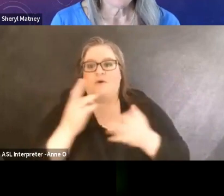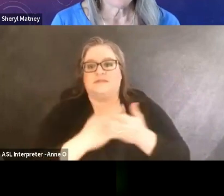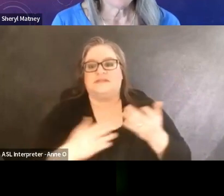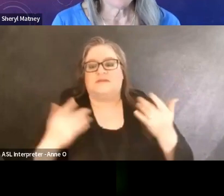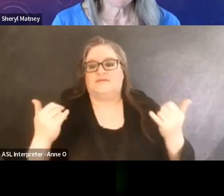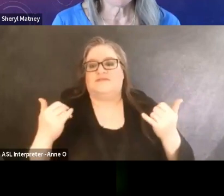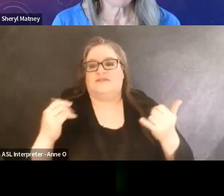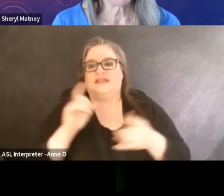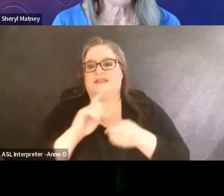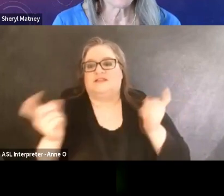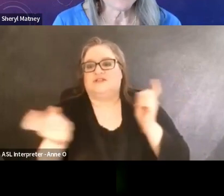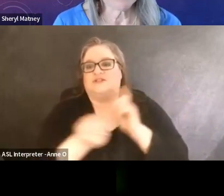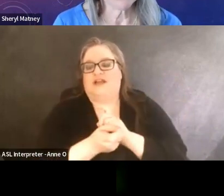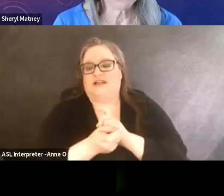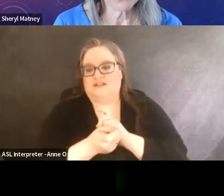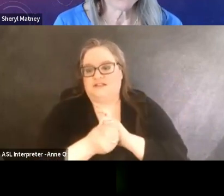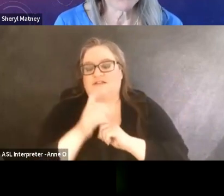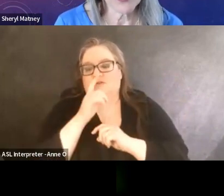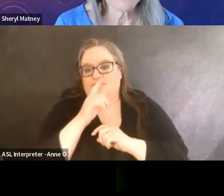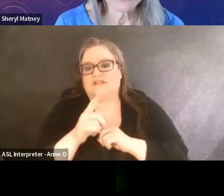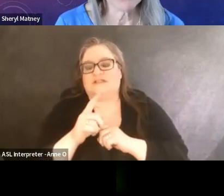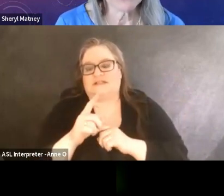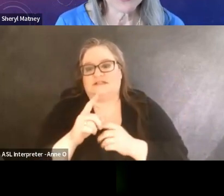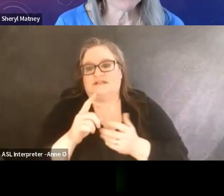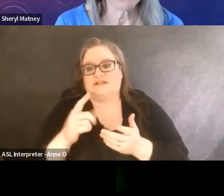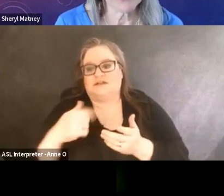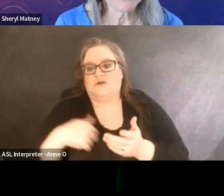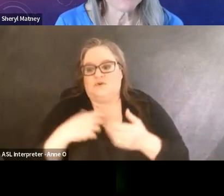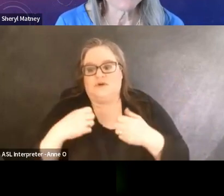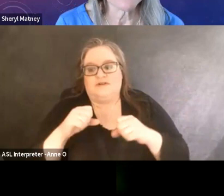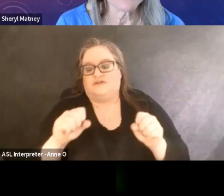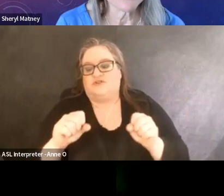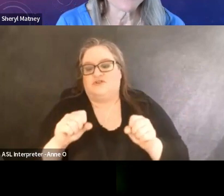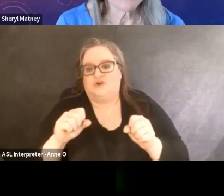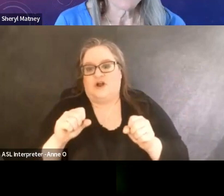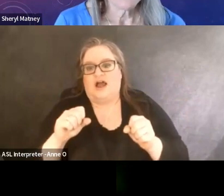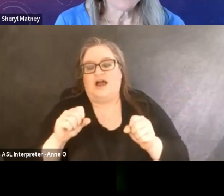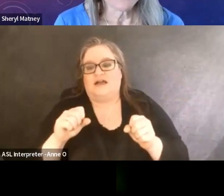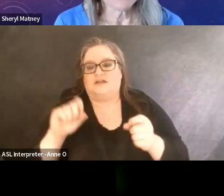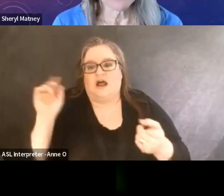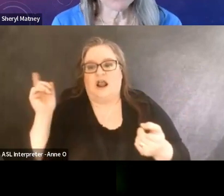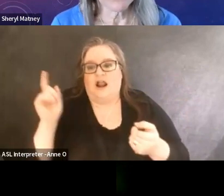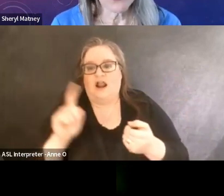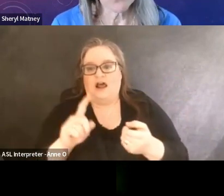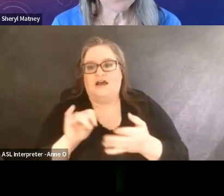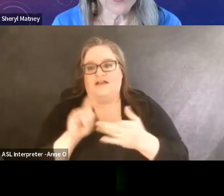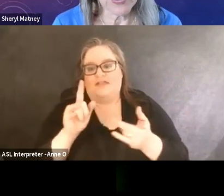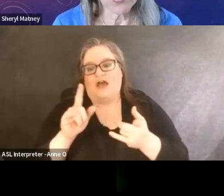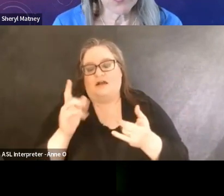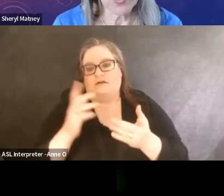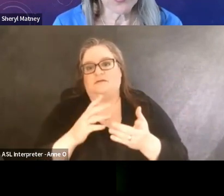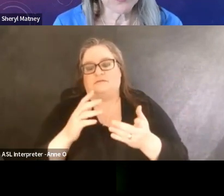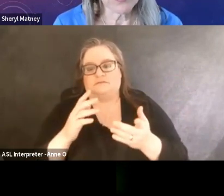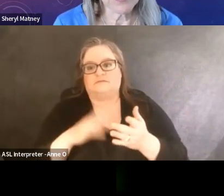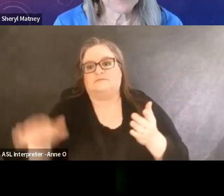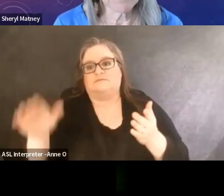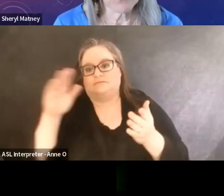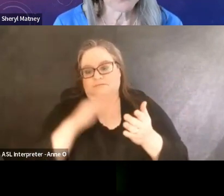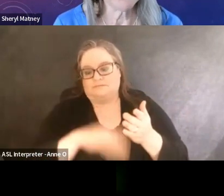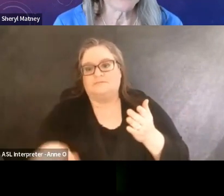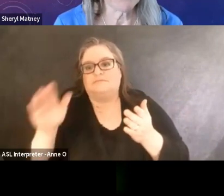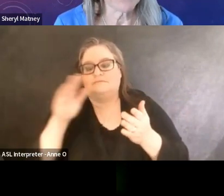changes really we've tried to reduce the redundancy, and we hope that you